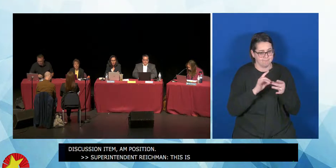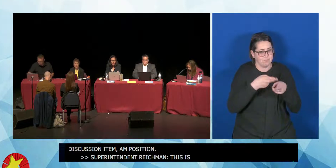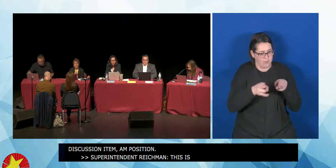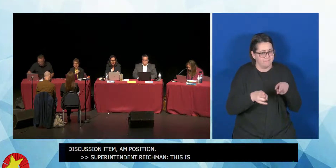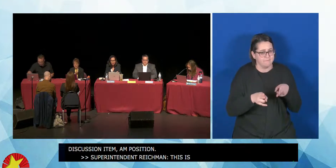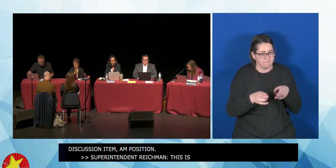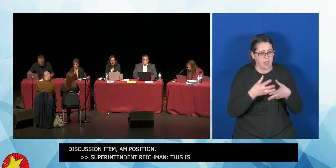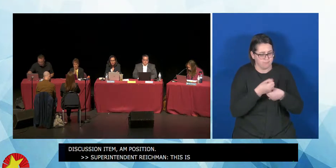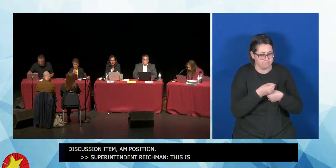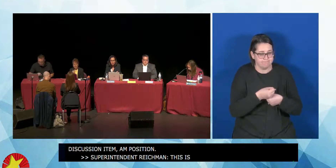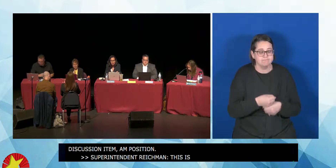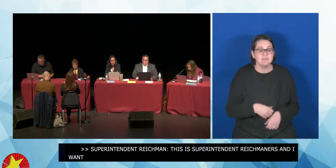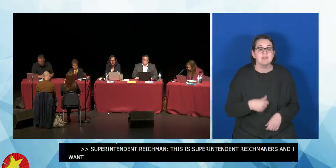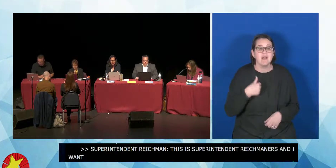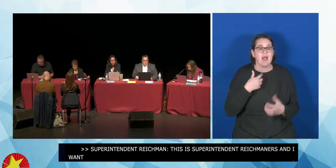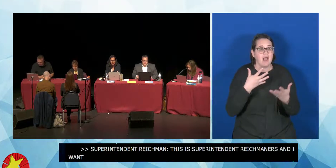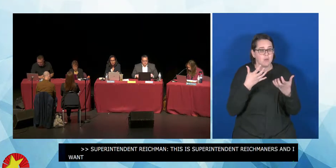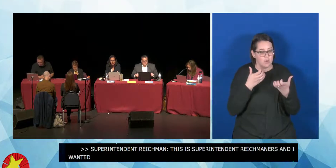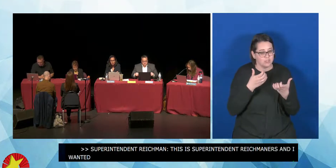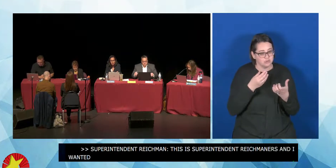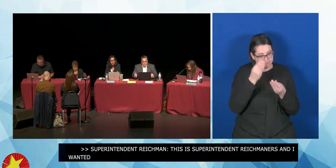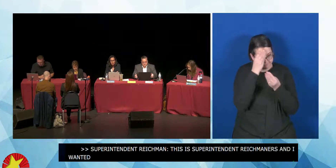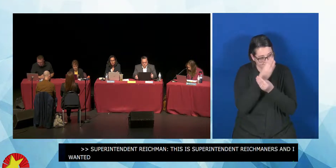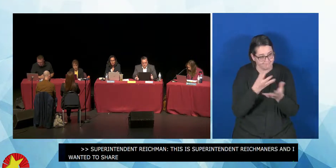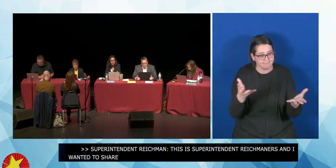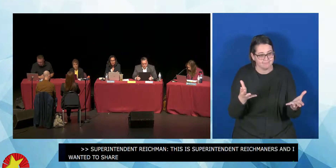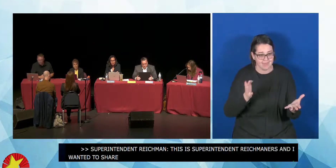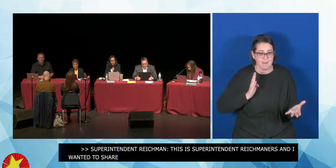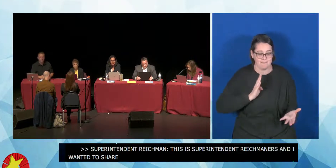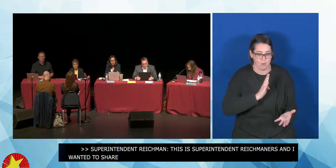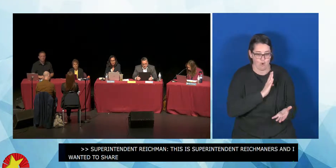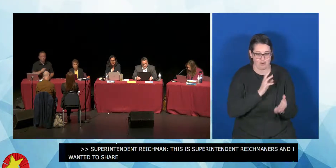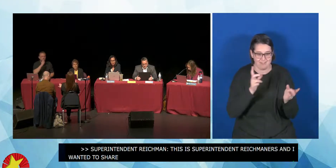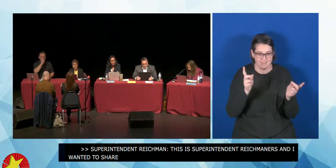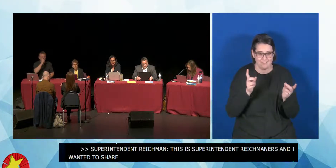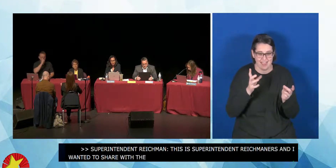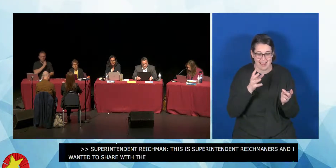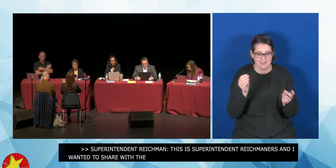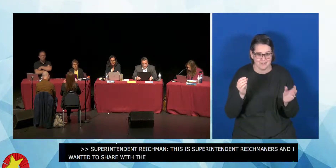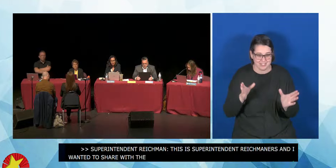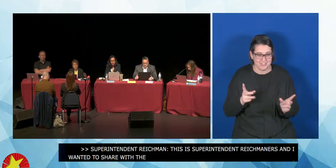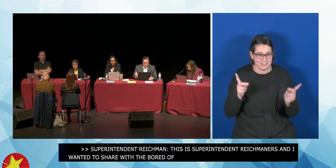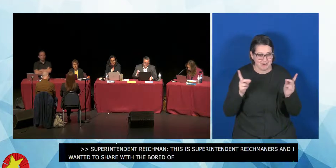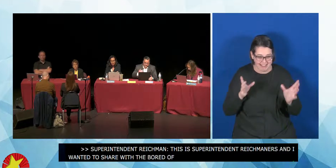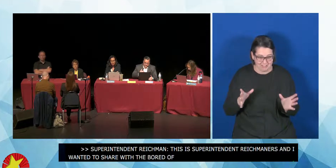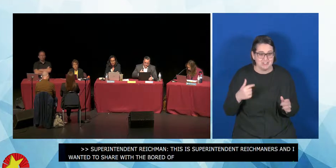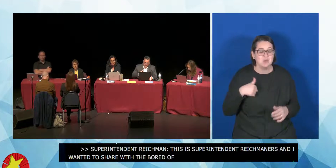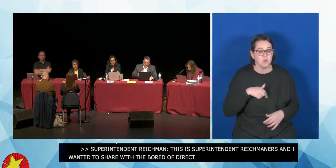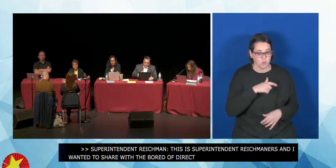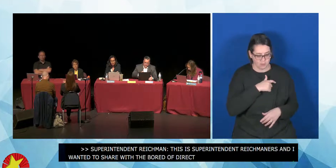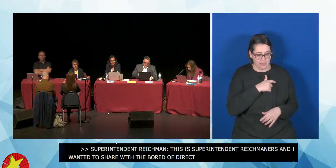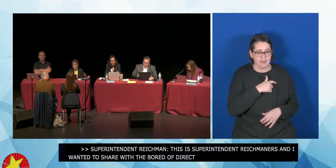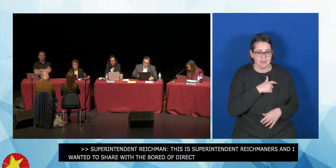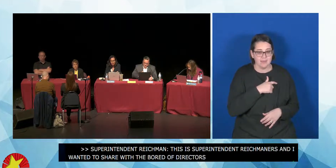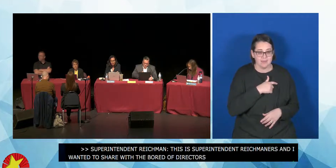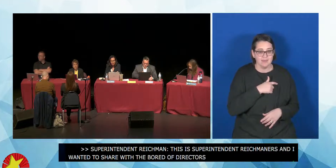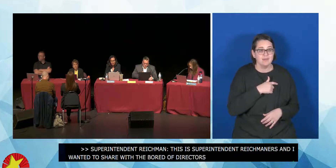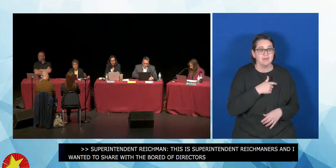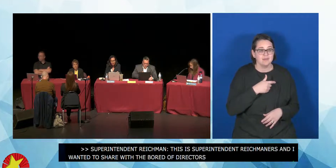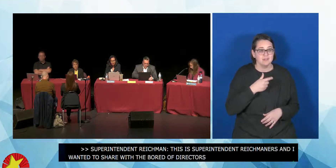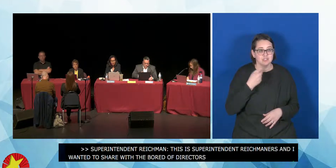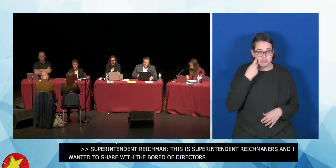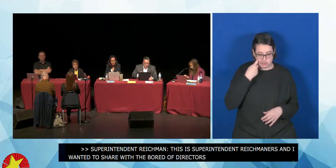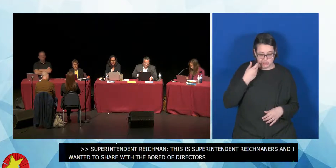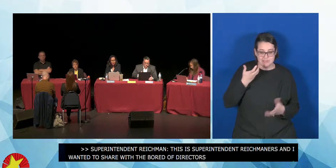to share with you, the Board of Directors, that we have just hired